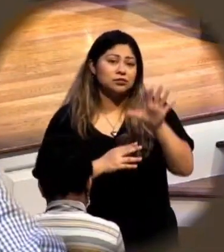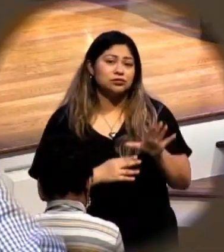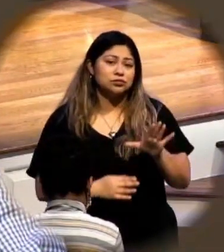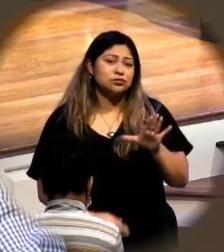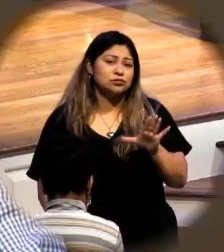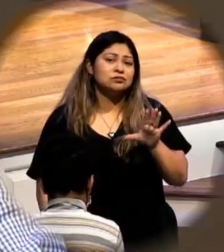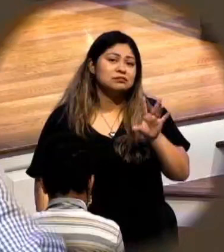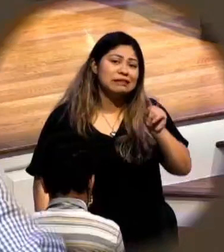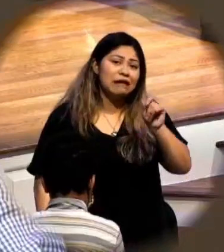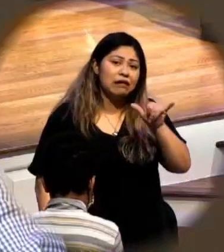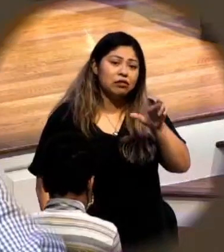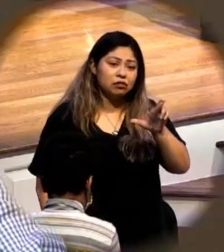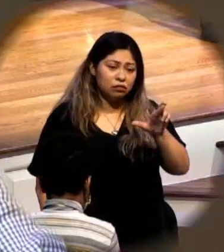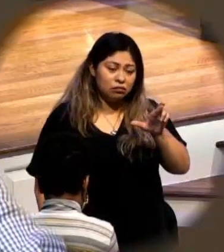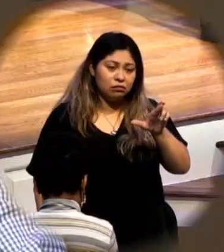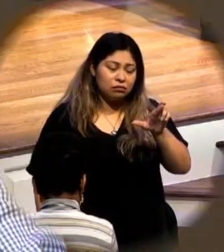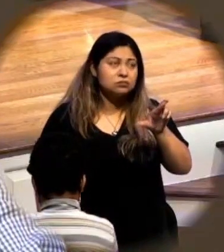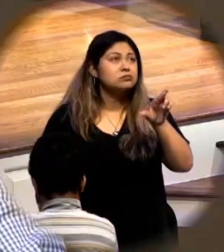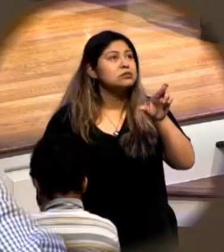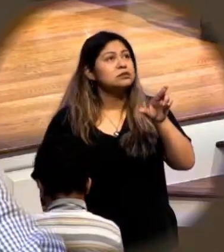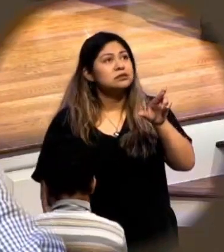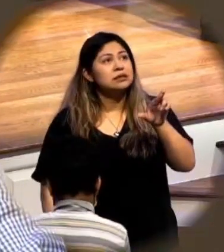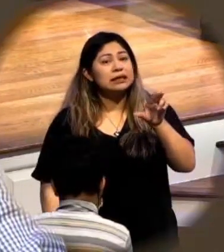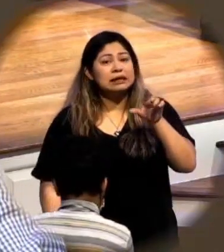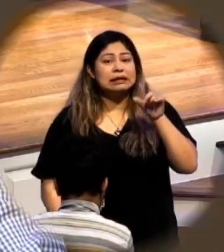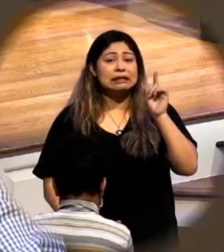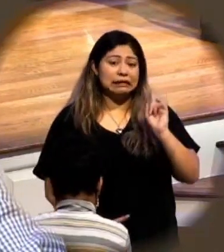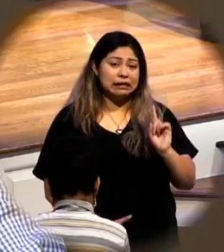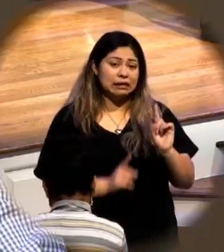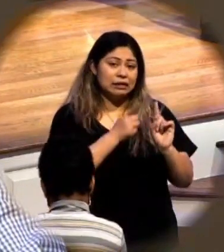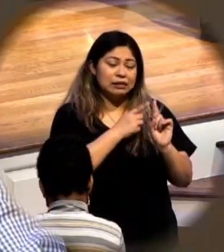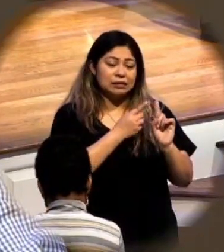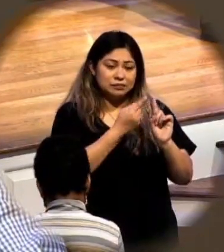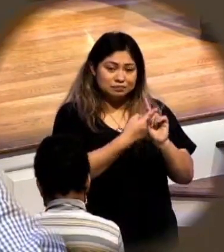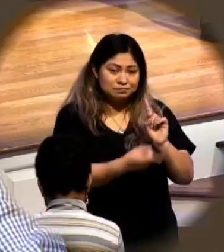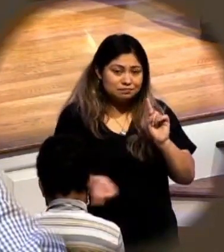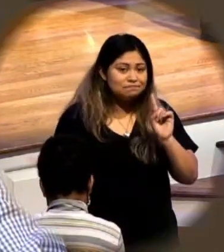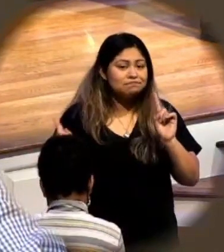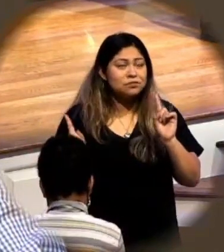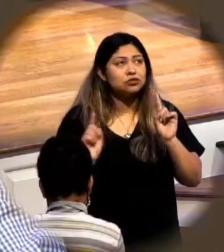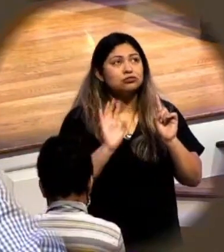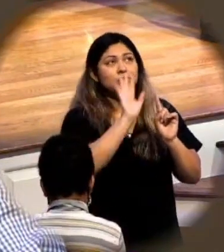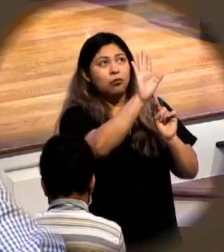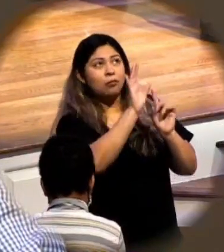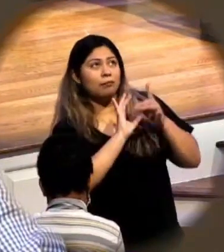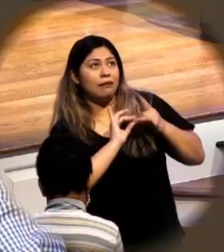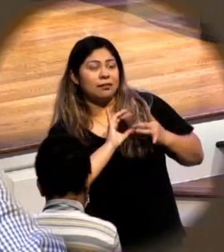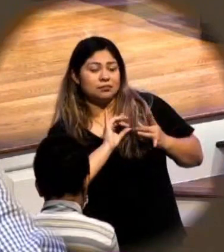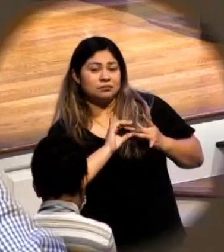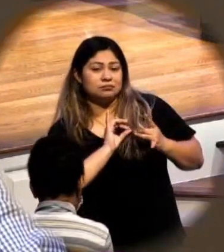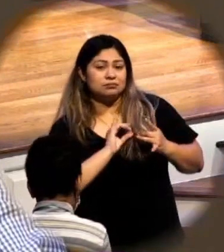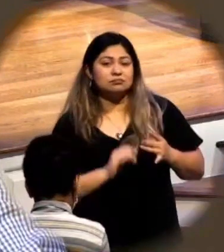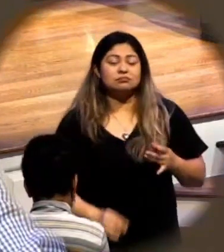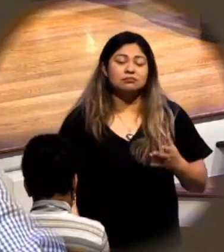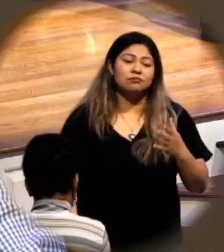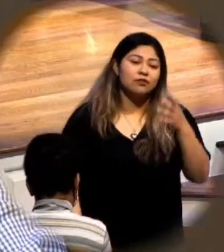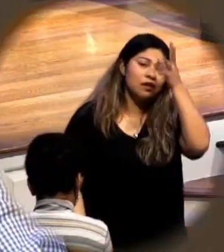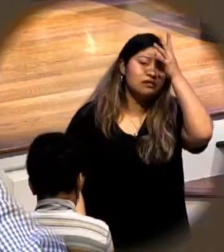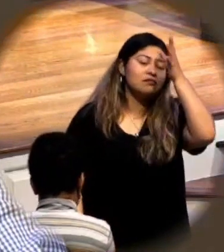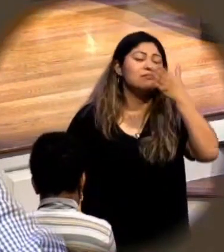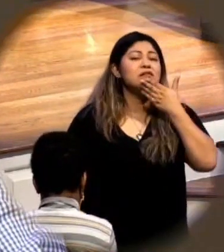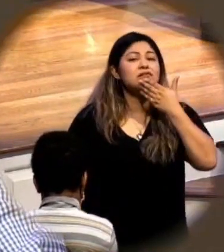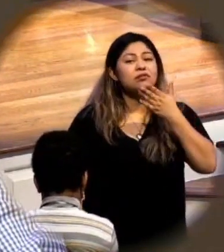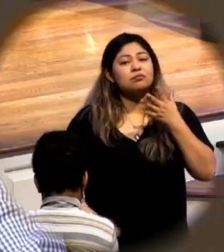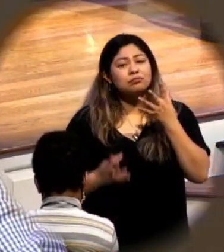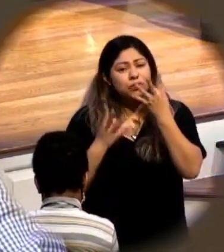us your message from your word. May it bear fruit in our lives. Father, thank you for a beautiful day.